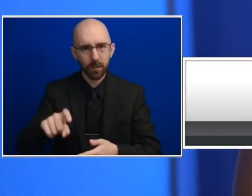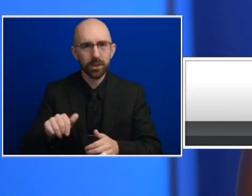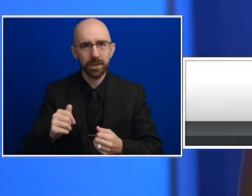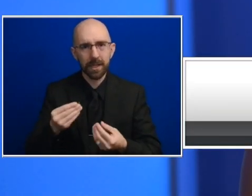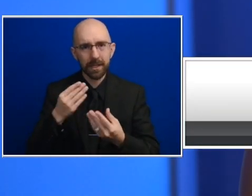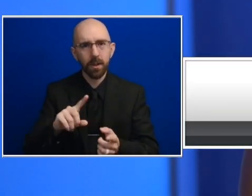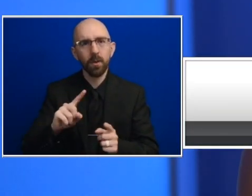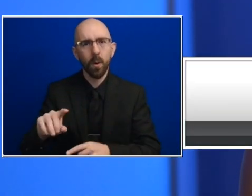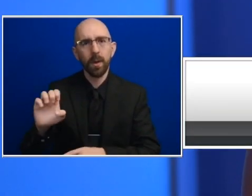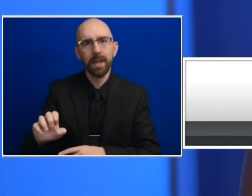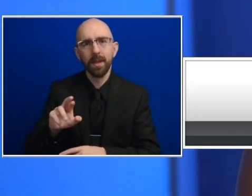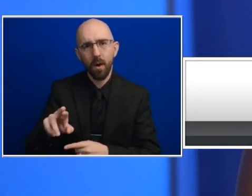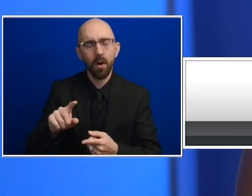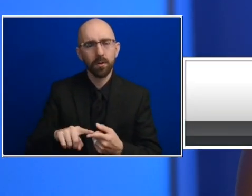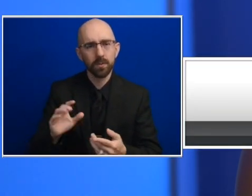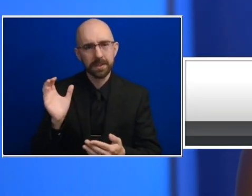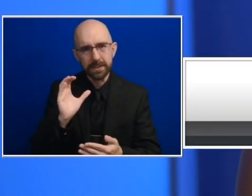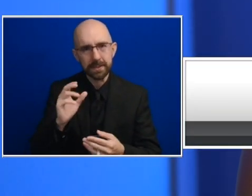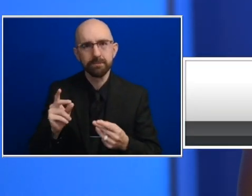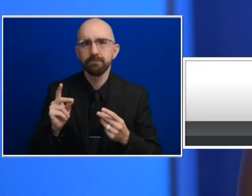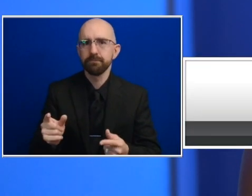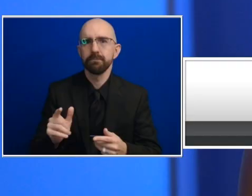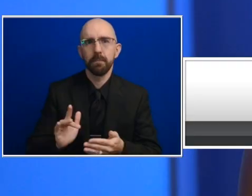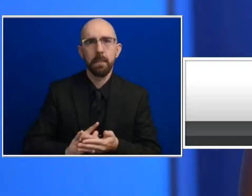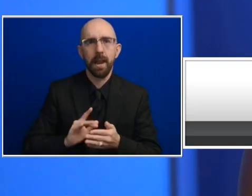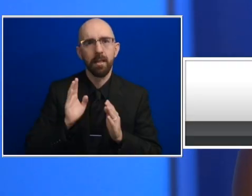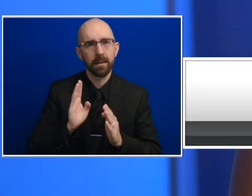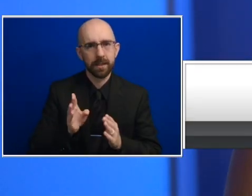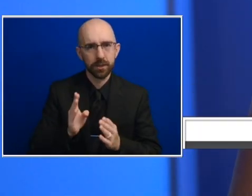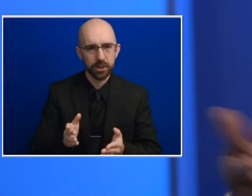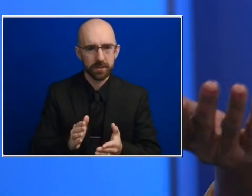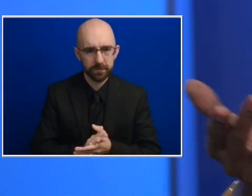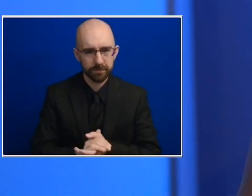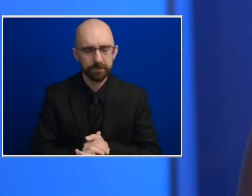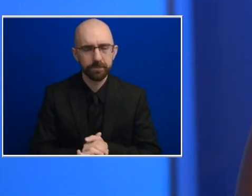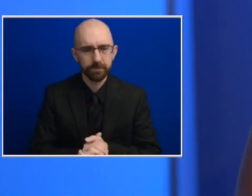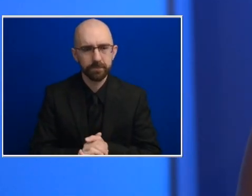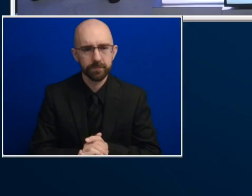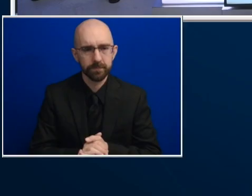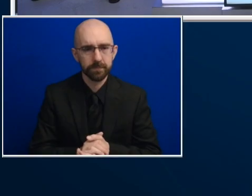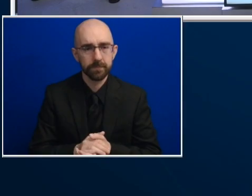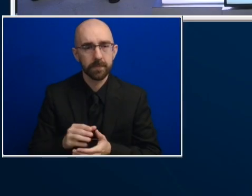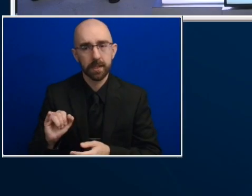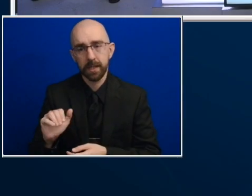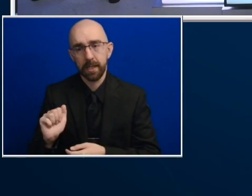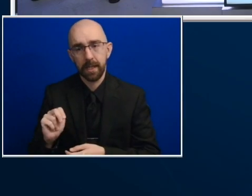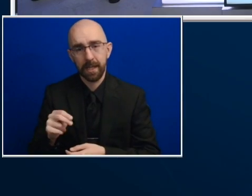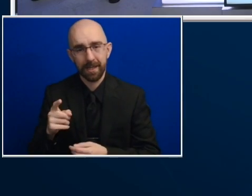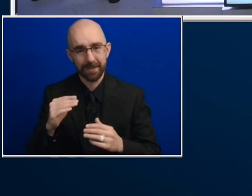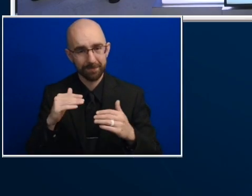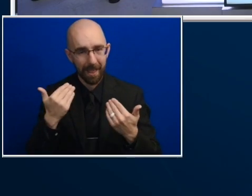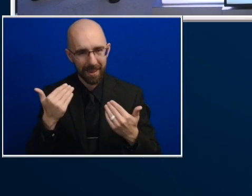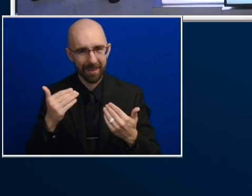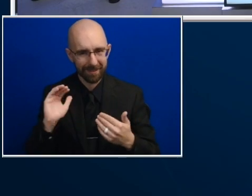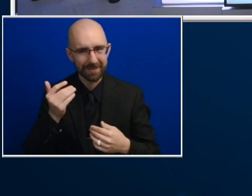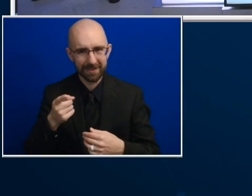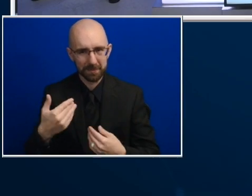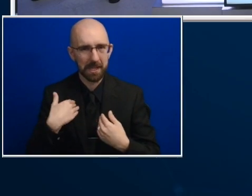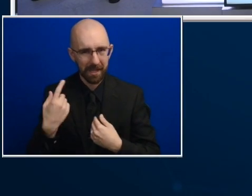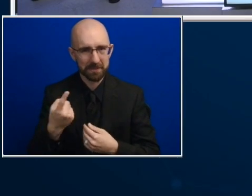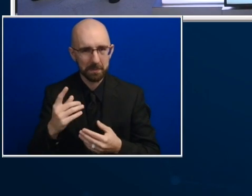emergency room to seek immediate medical attention. And Ian, you're smiling. It seems like you have something to say